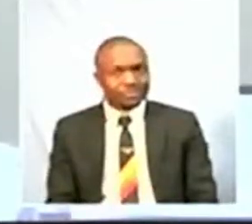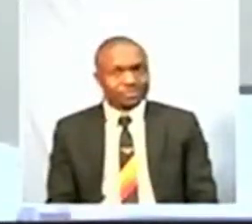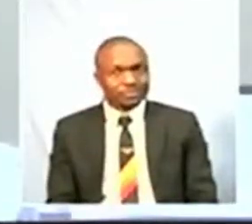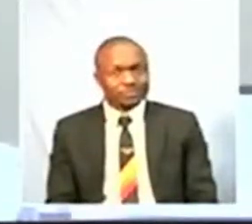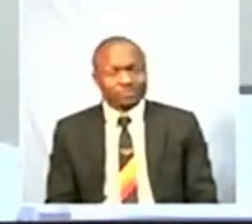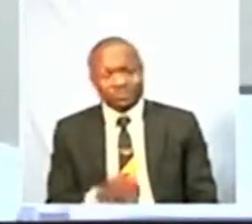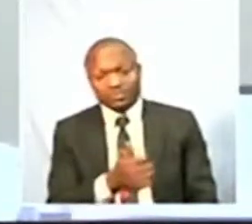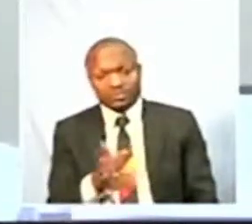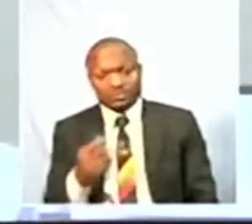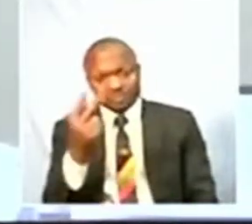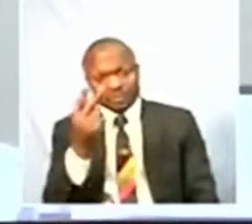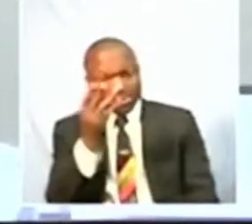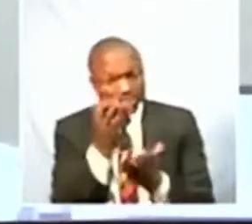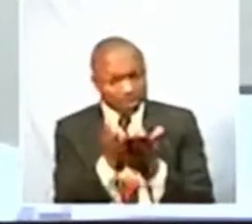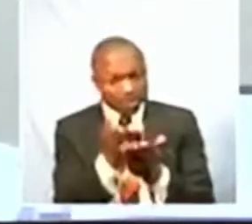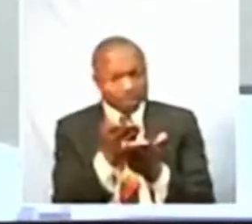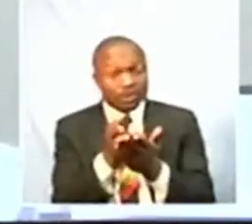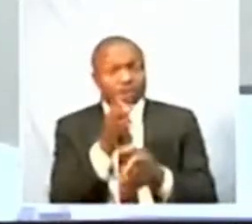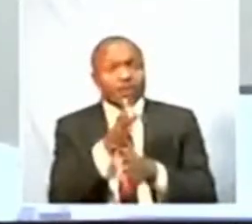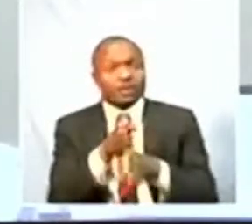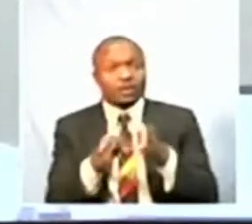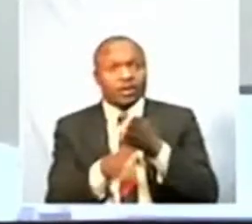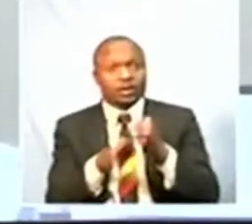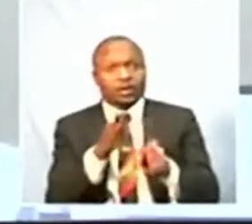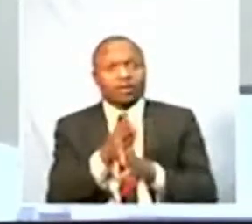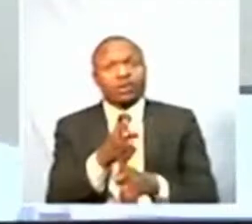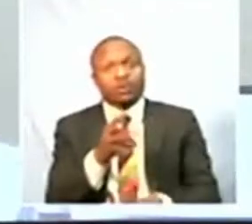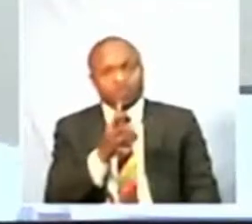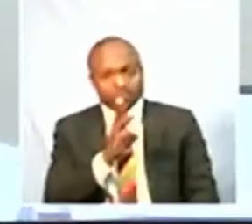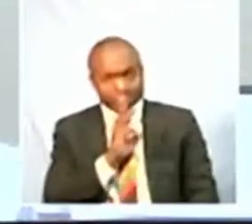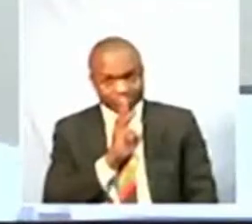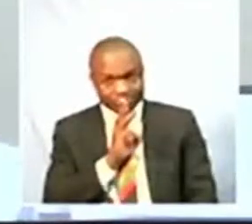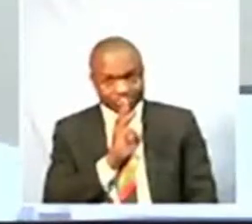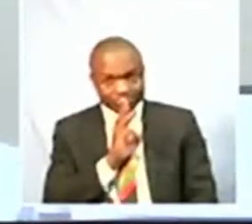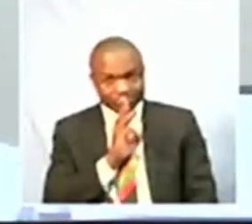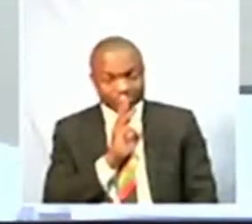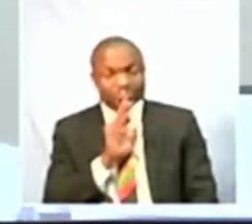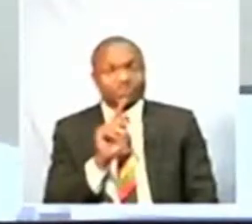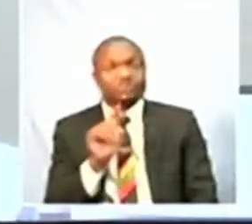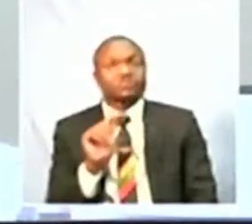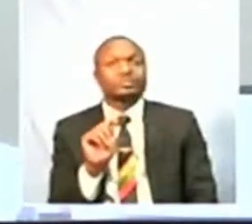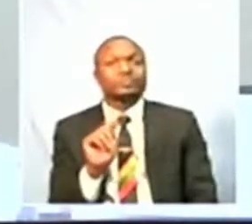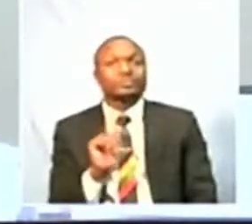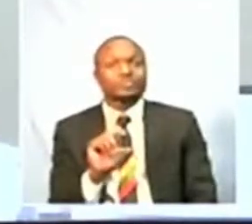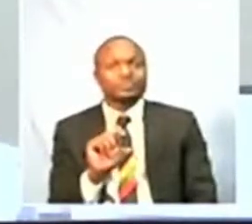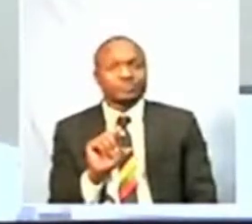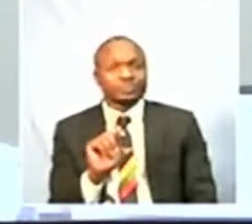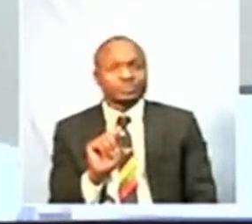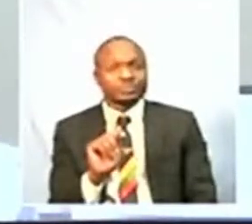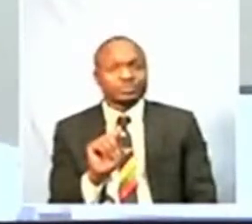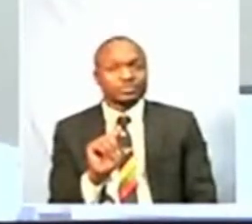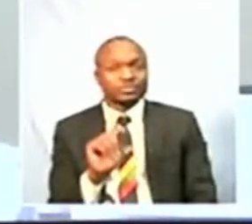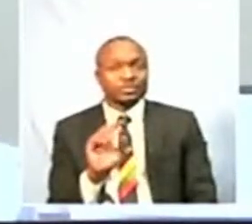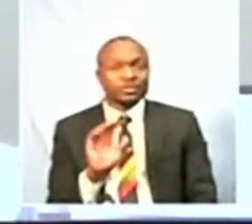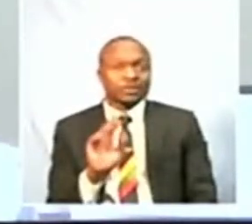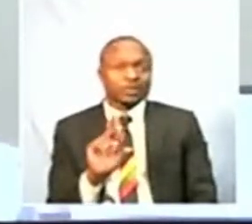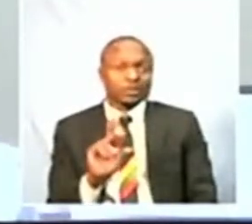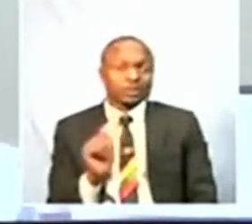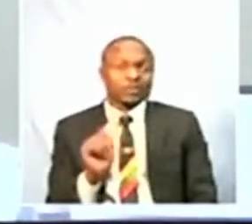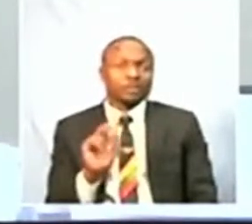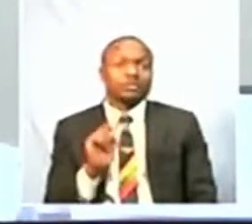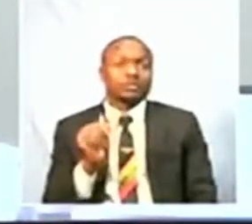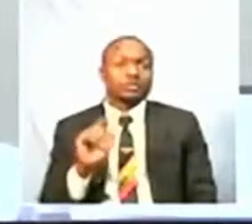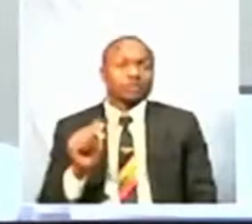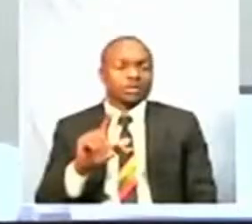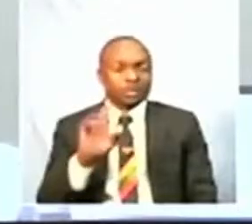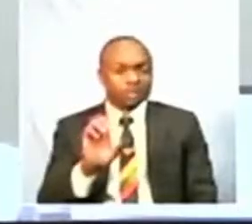The other two is proposed construction of waterborne toilets and water reticulation at Kanchure Rural Post.